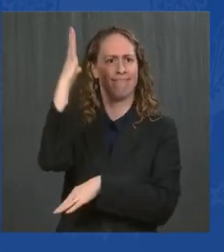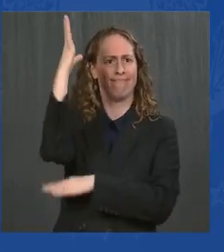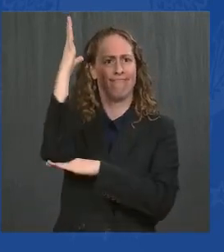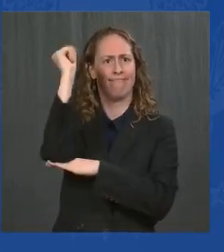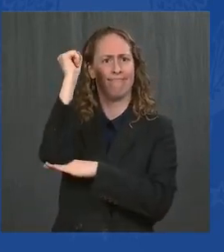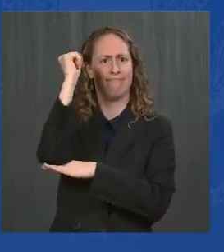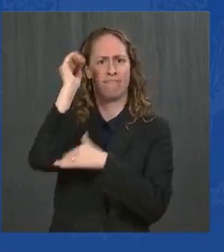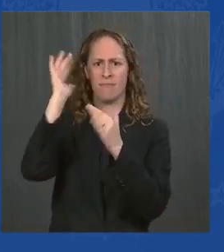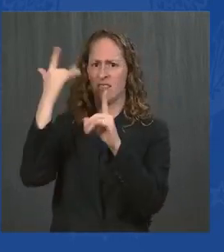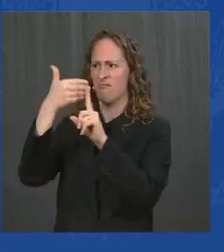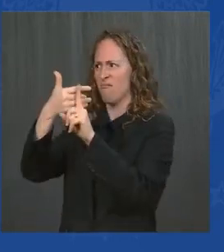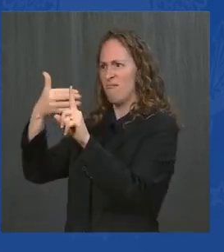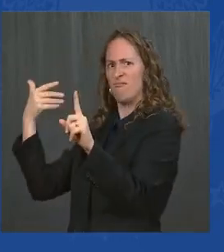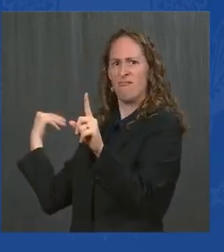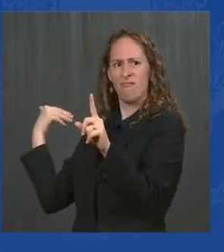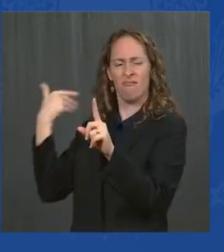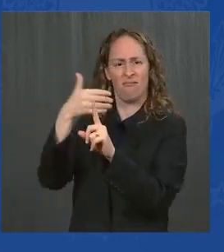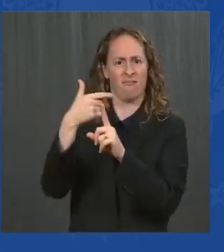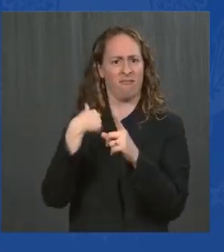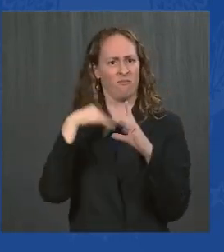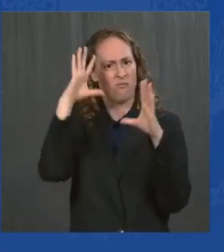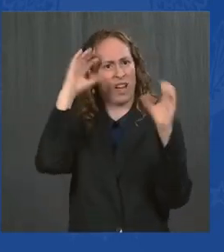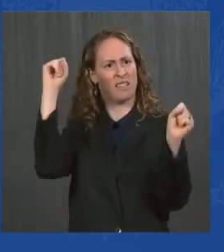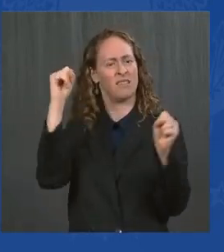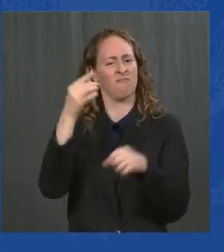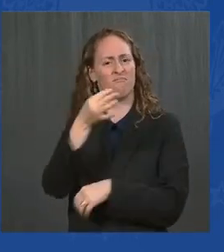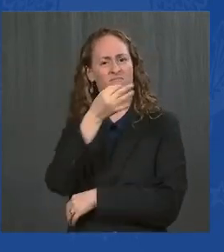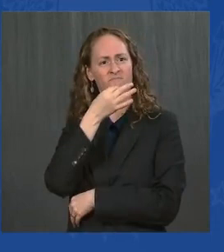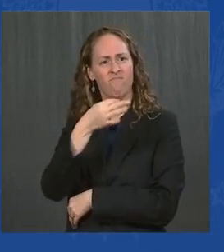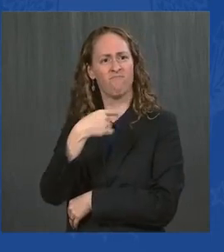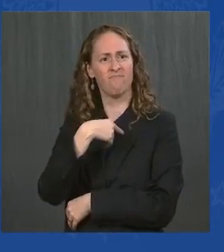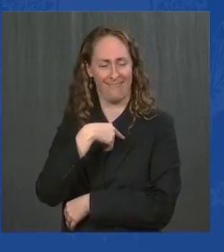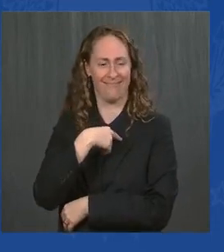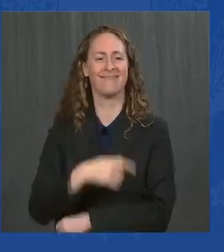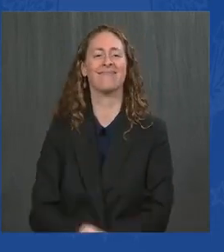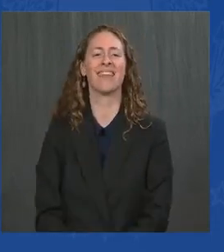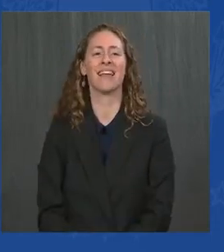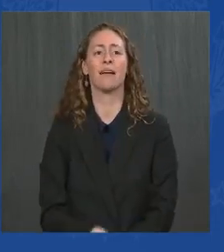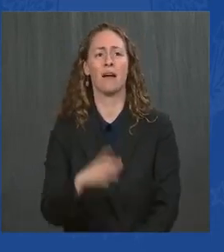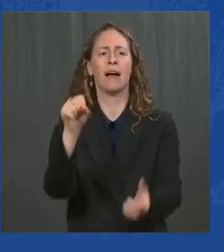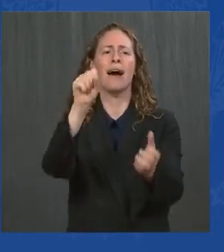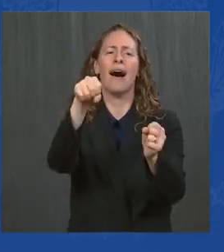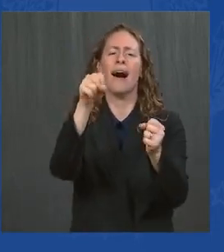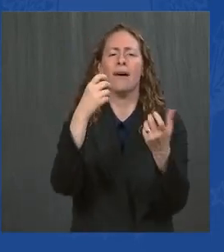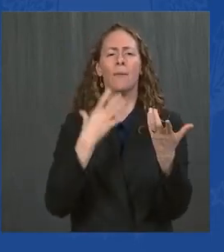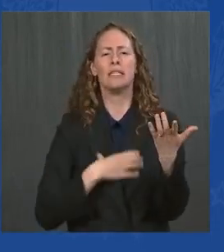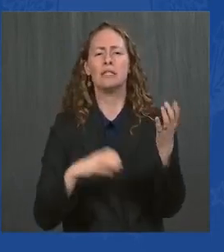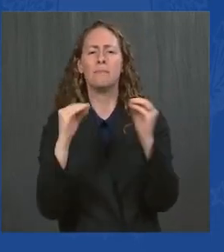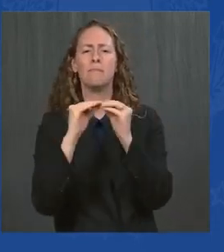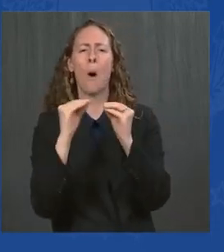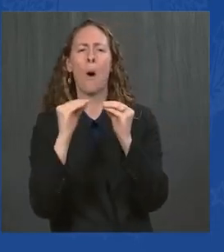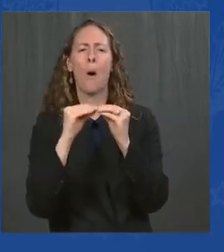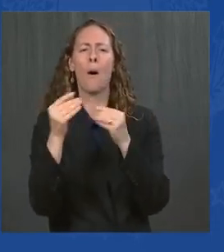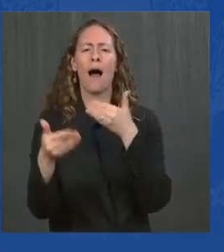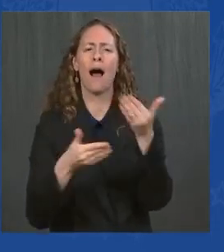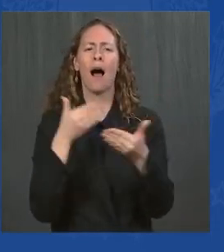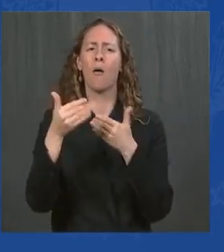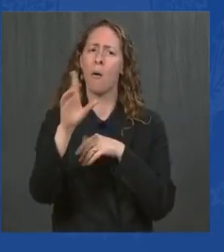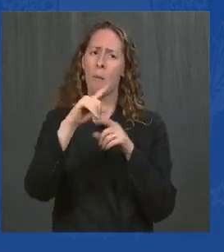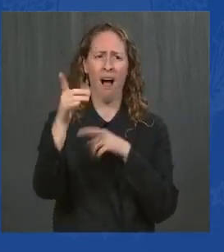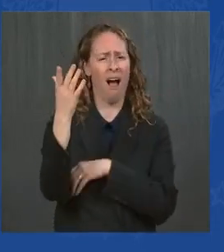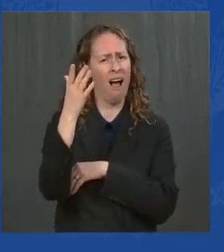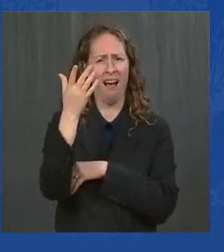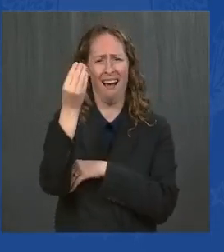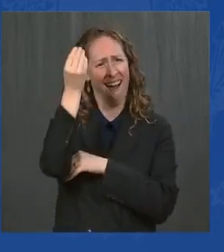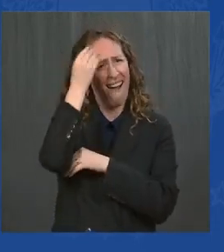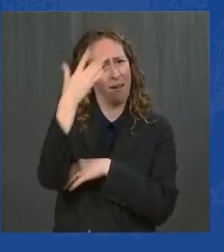some wanted to see a larger number today, and so did I, what we've seen this year is a continued growth, month after month, in job